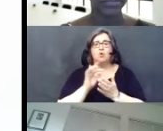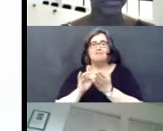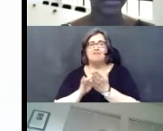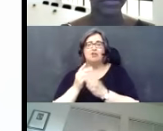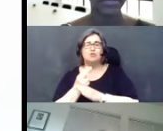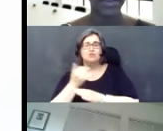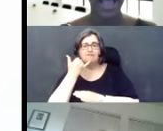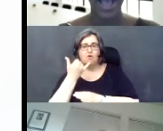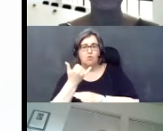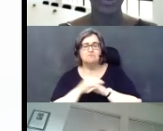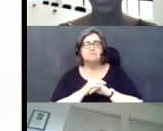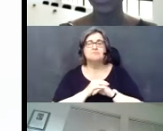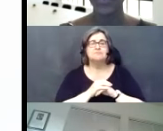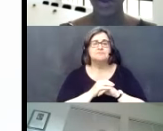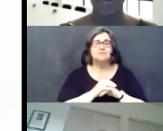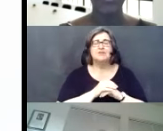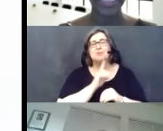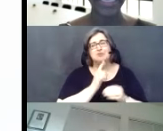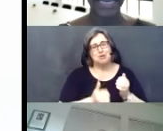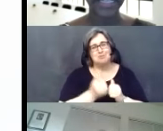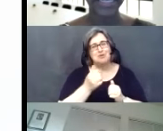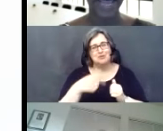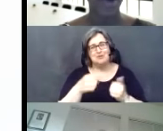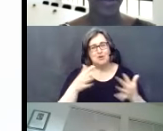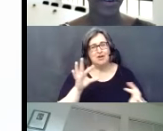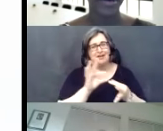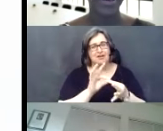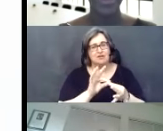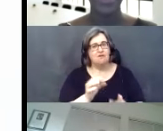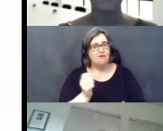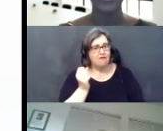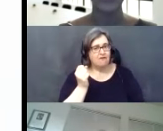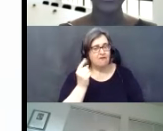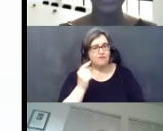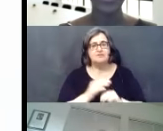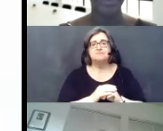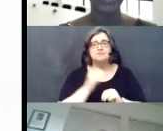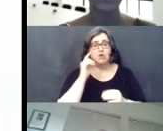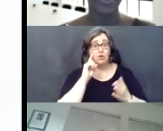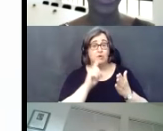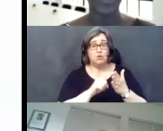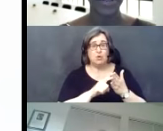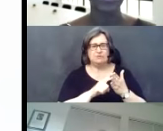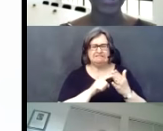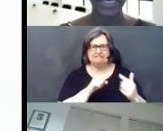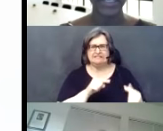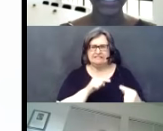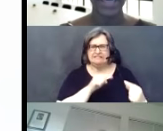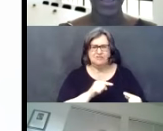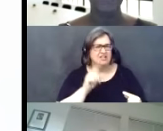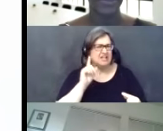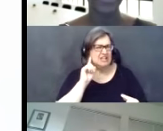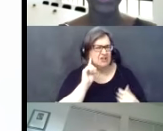phone. I'm sure most of you are already connected. However, if you notice that you're having trouble hearing the